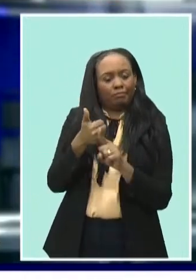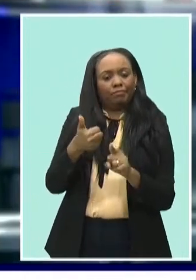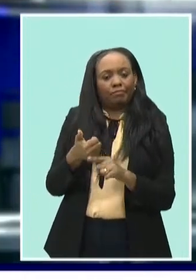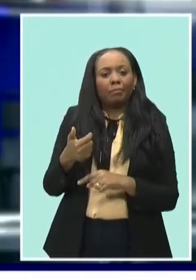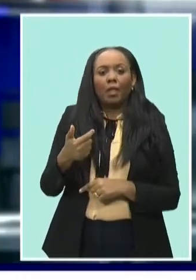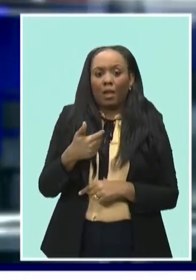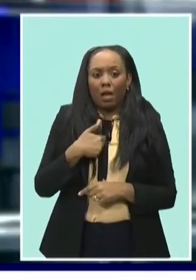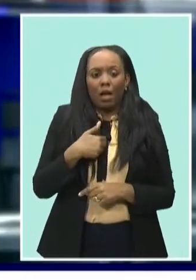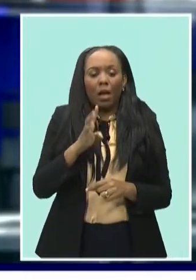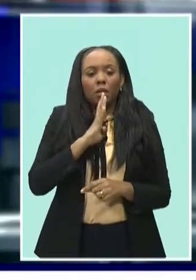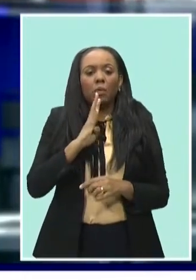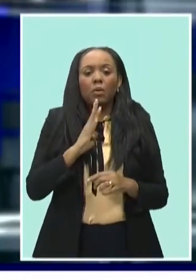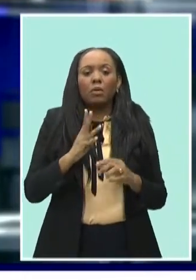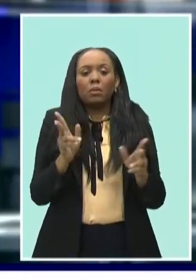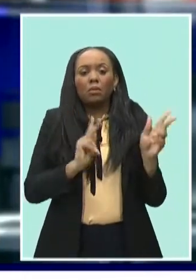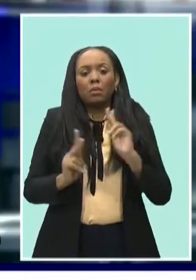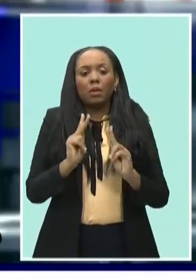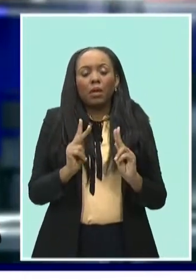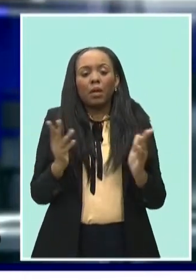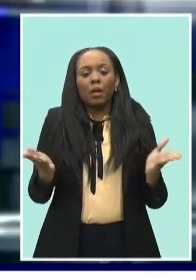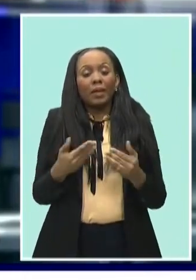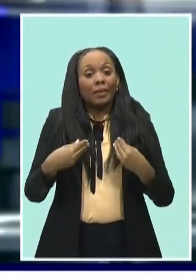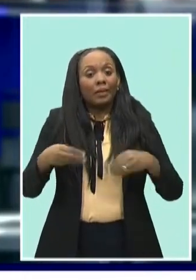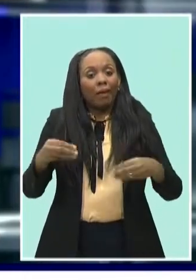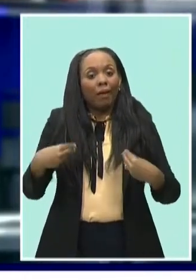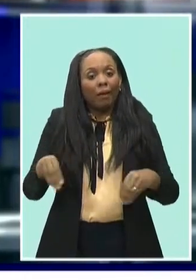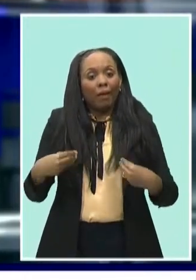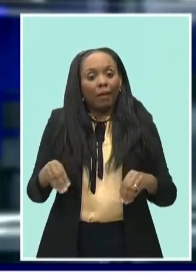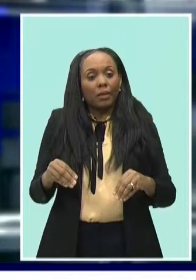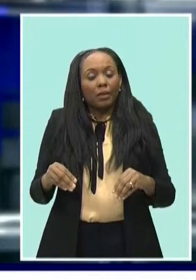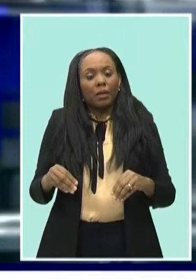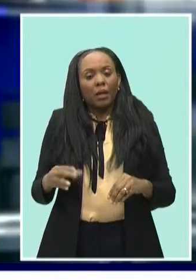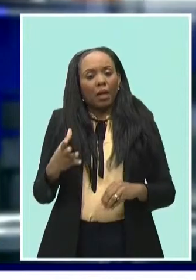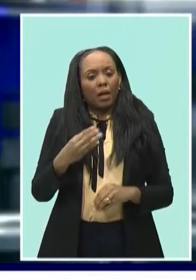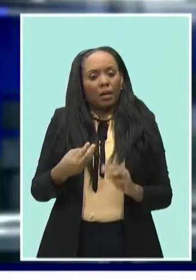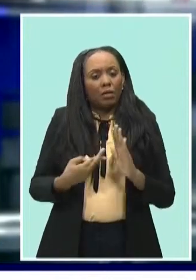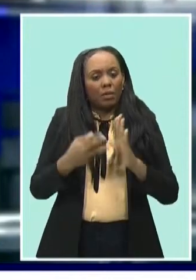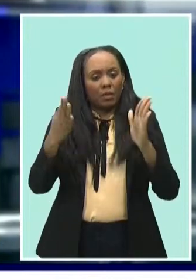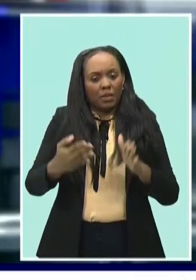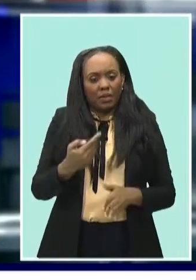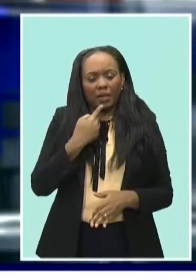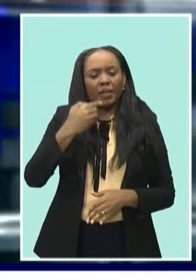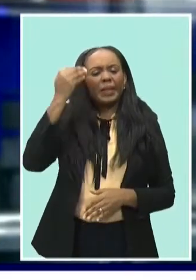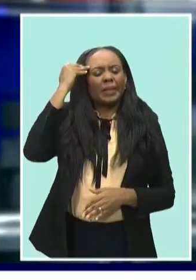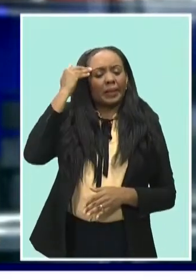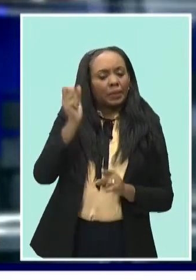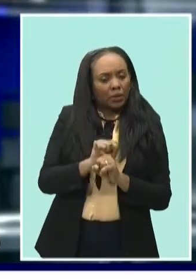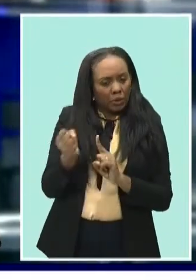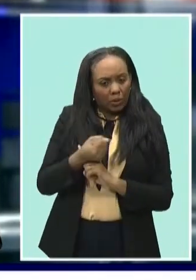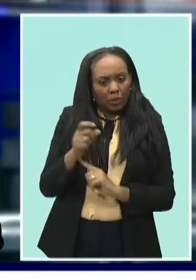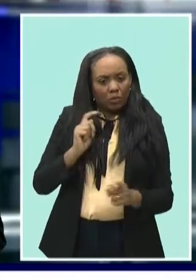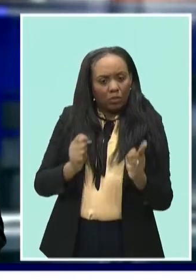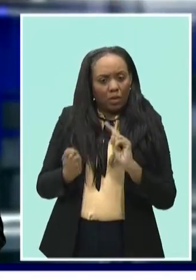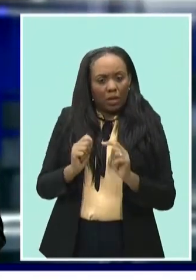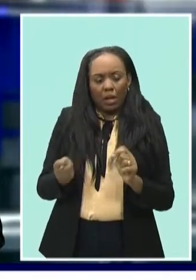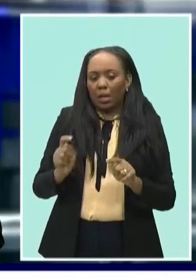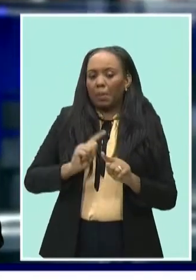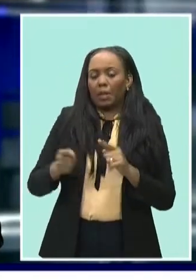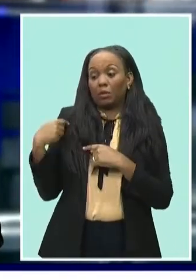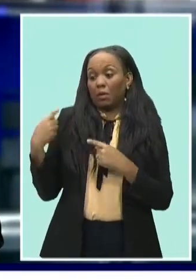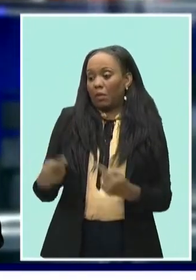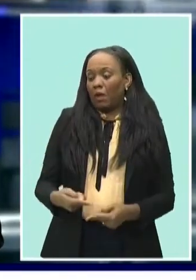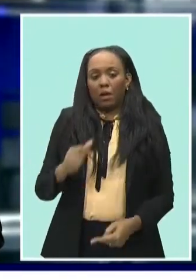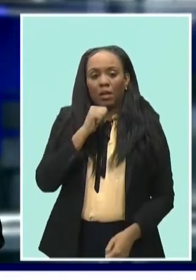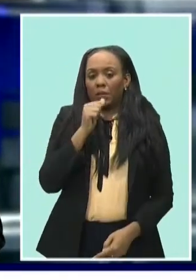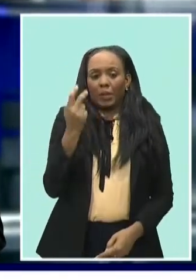for Slam condoms, Armstrong Agencies, and a representative there confirms they are aware of the situation in Trinidad, but they have